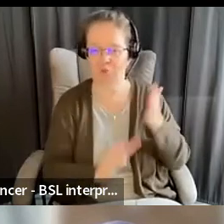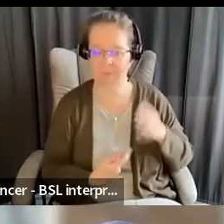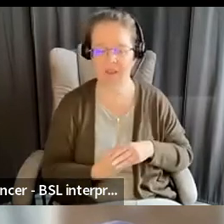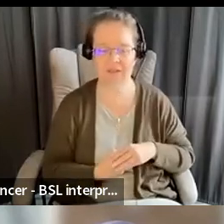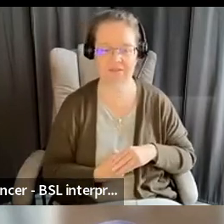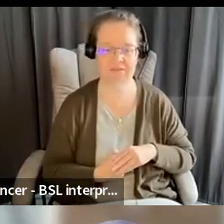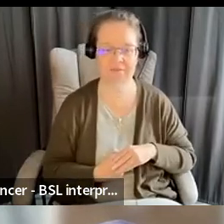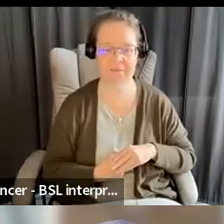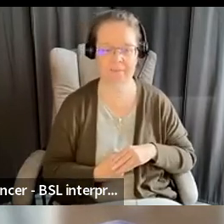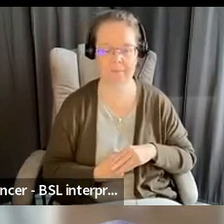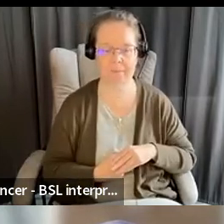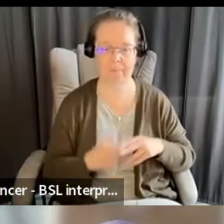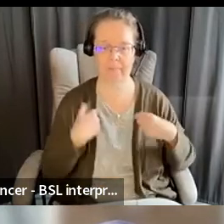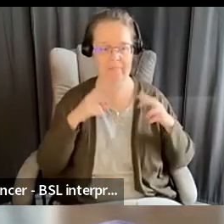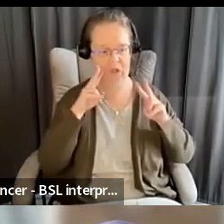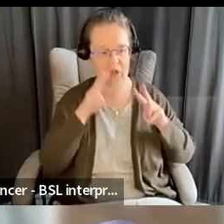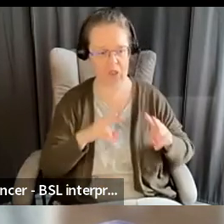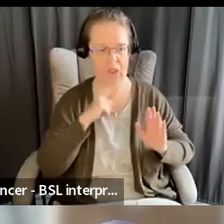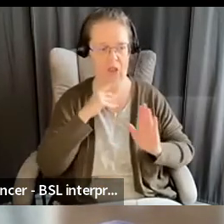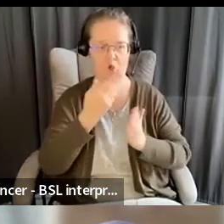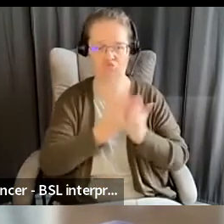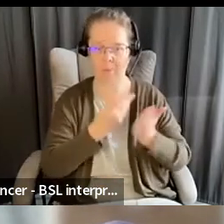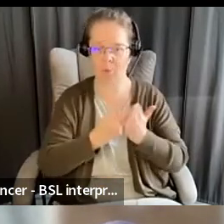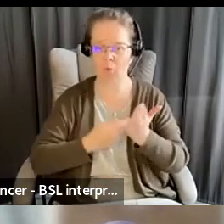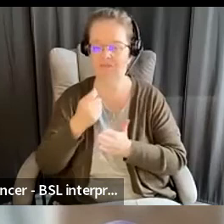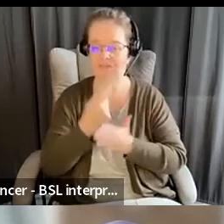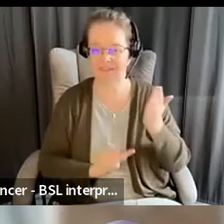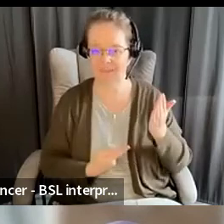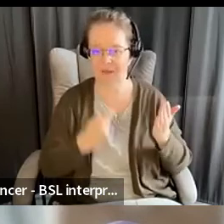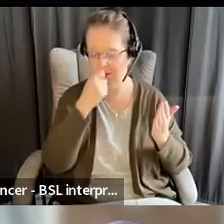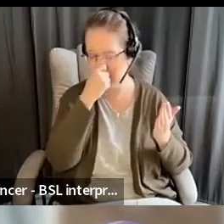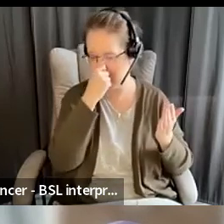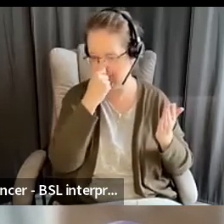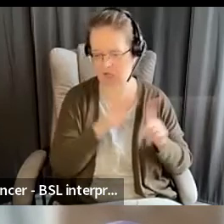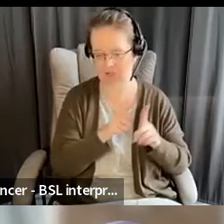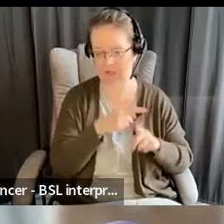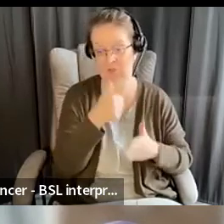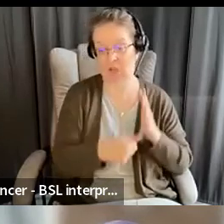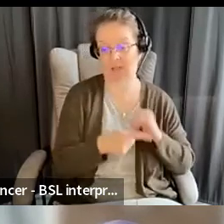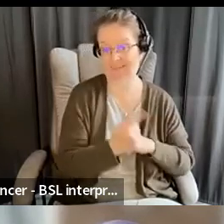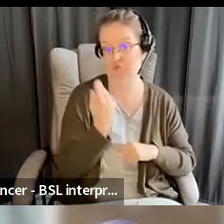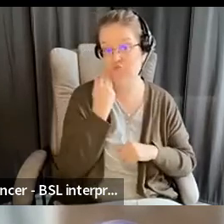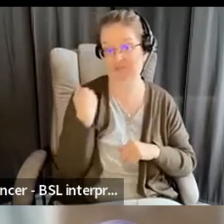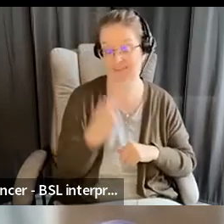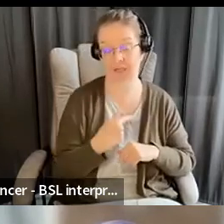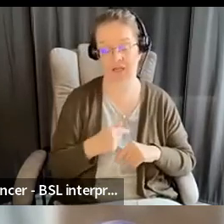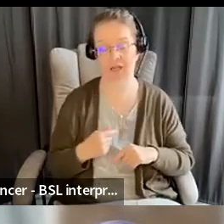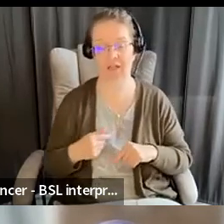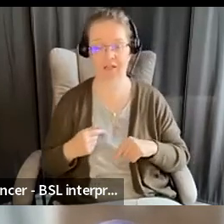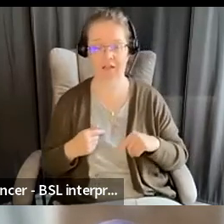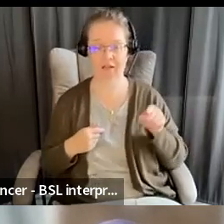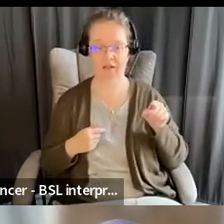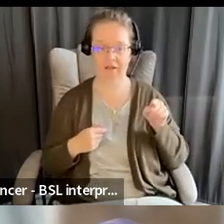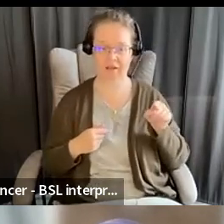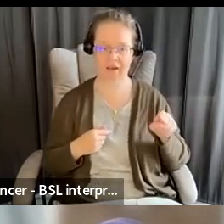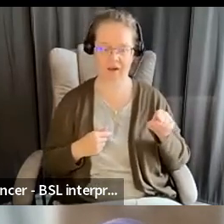We look at our reporting on disability as well, which is something that we've done recently. And Beth has obviously alluded